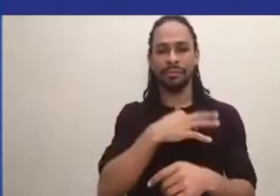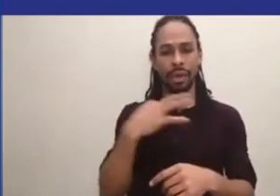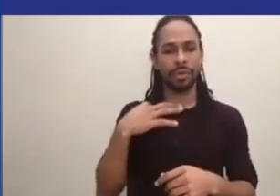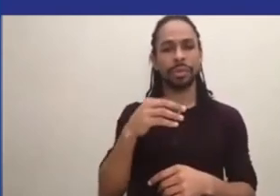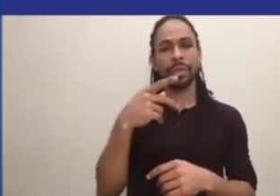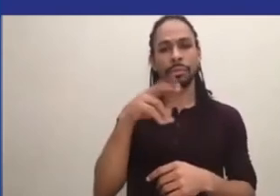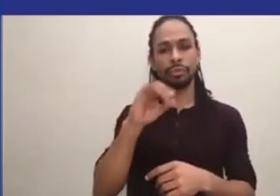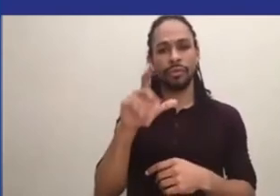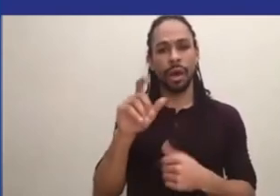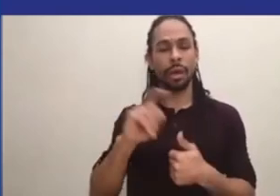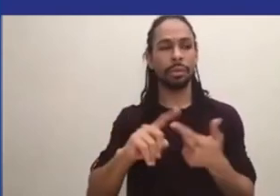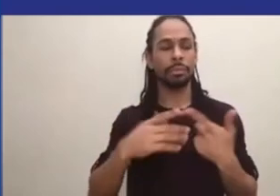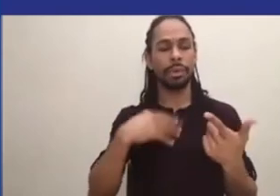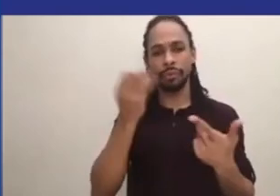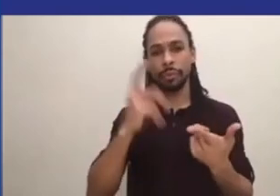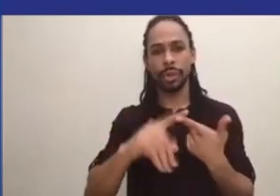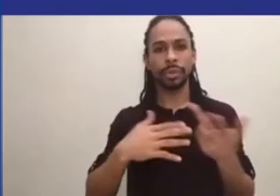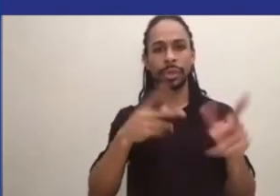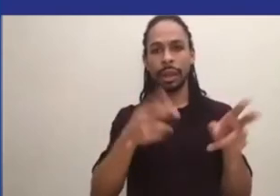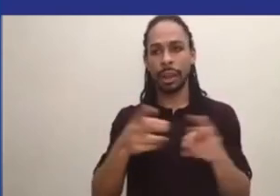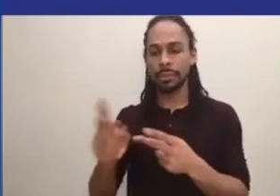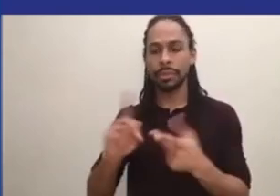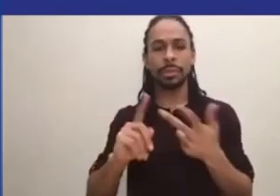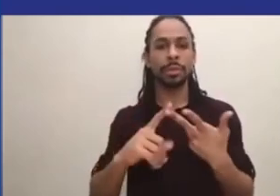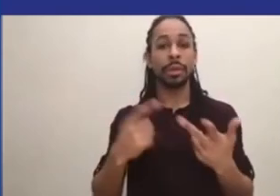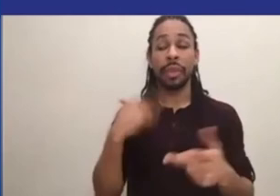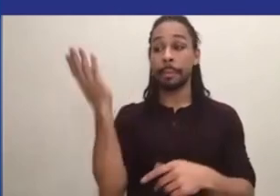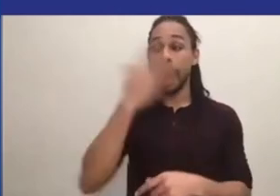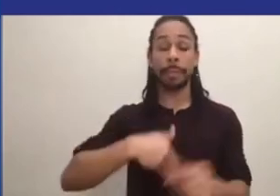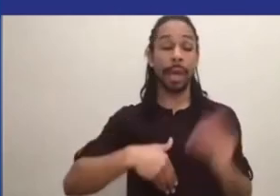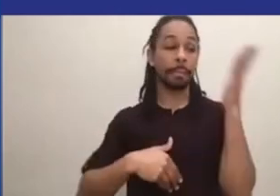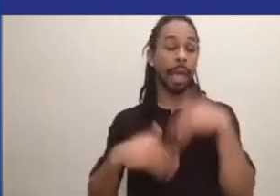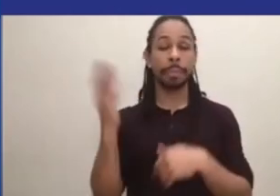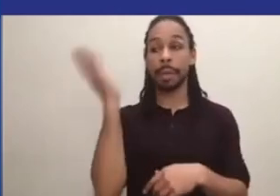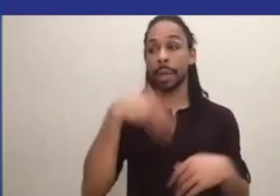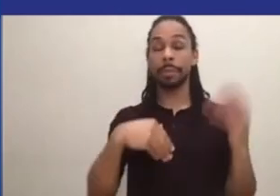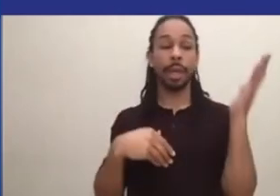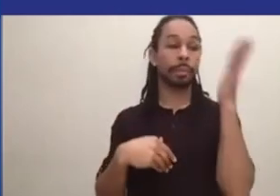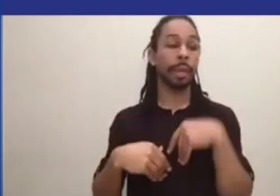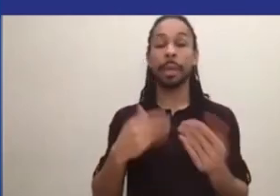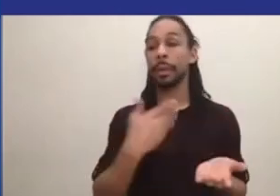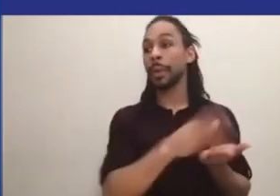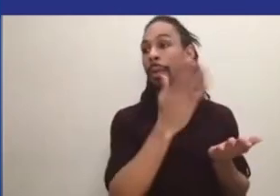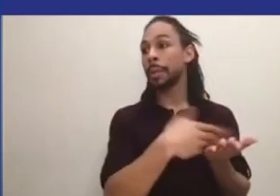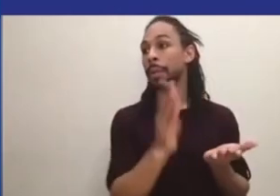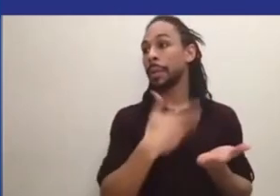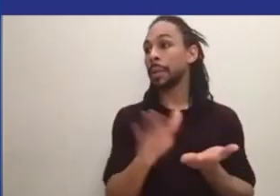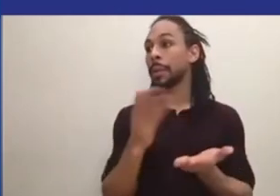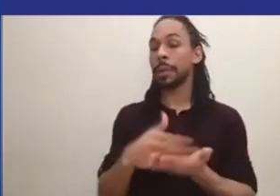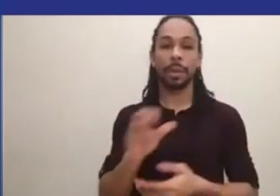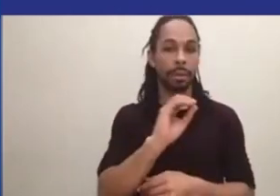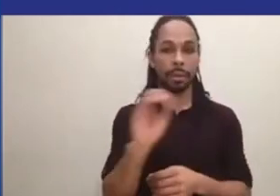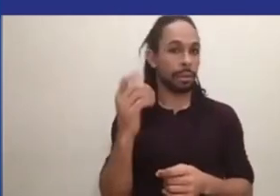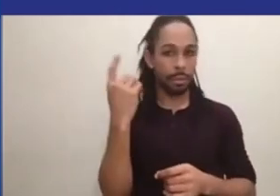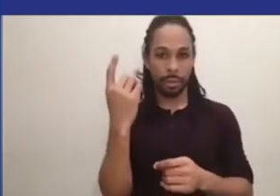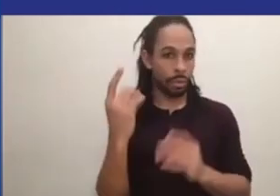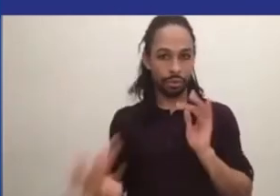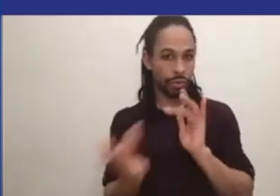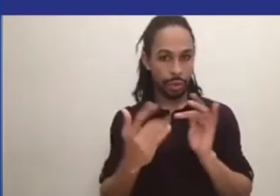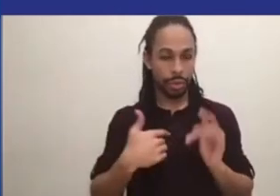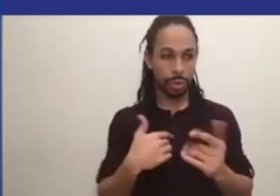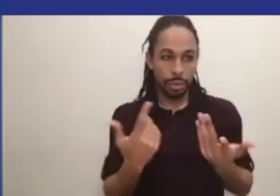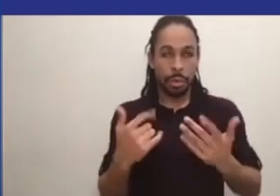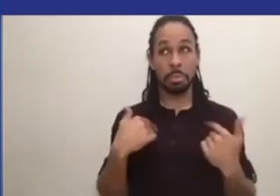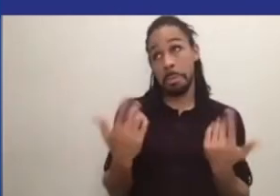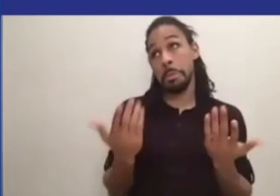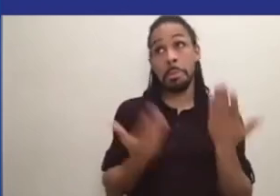clips, the whole bit. I was bypassed, I was overlooked. No one called me back. I said, okay, well, whatever. They reached out to me. Maybe I just don't fit the demographic